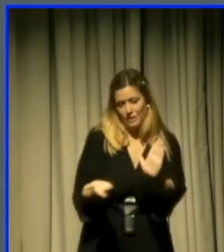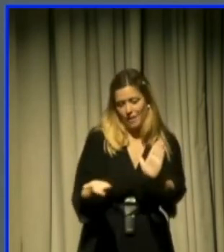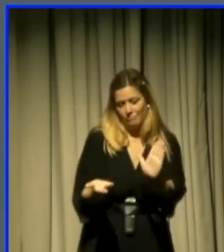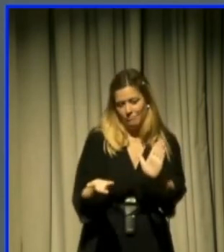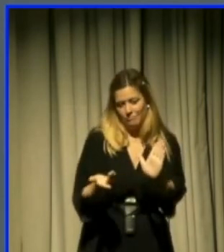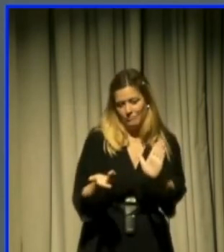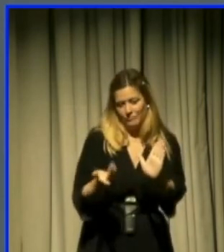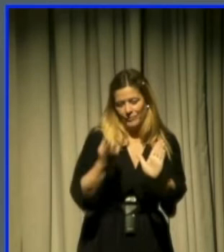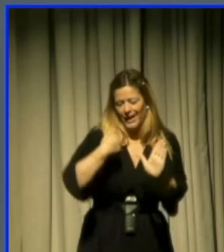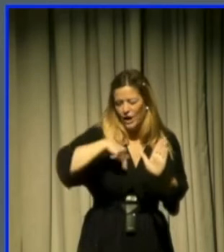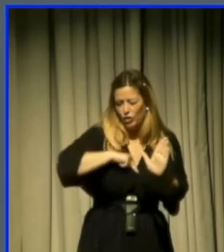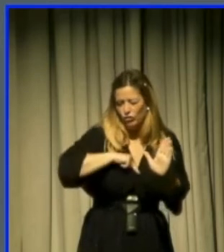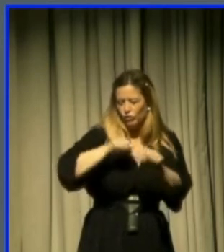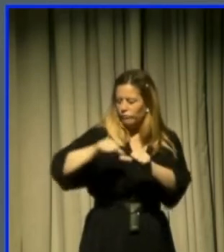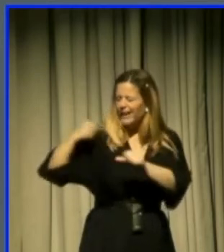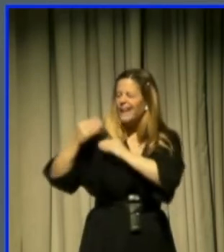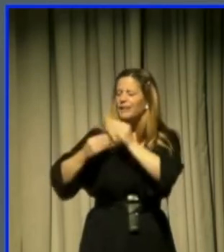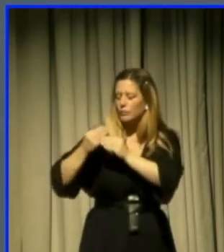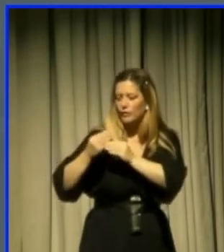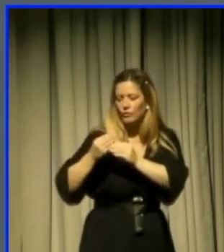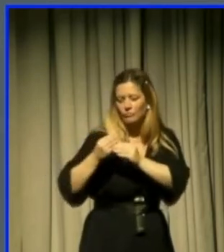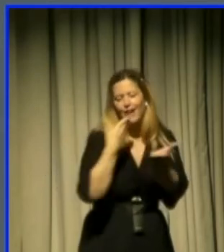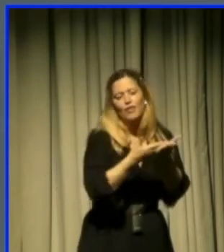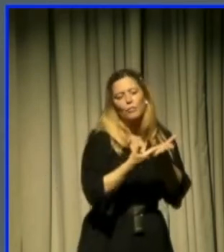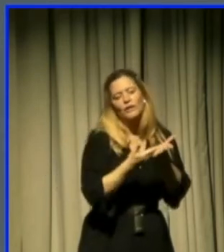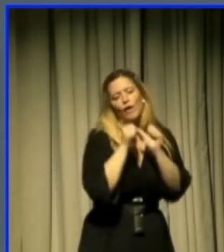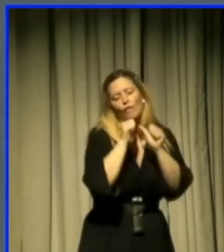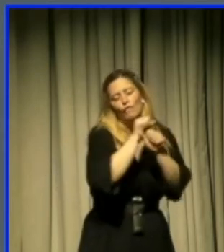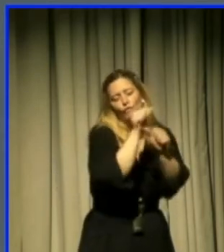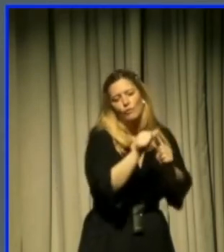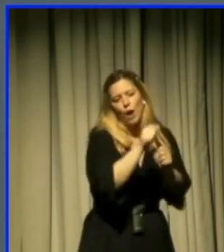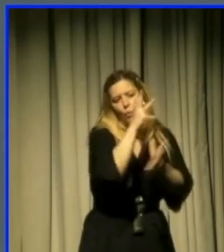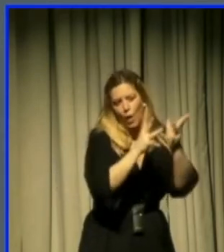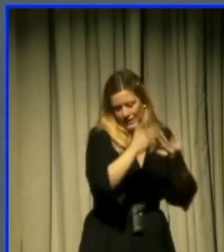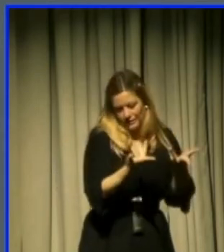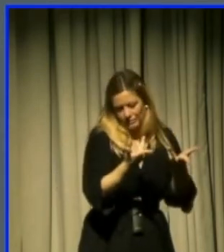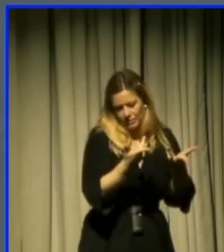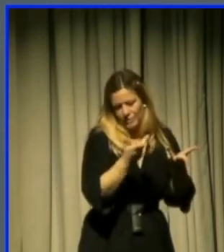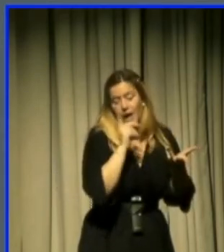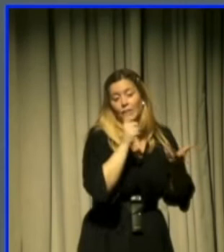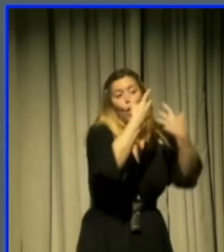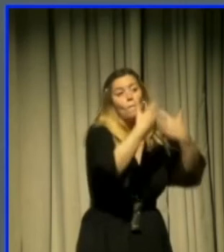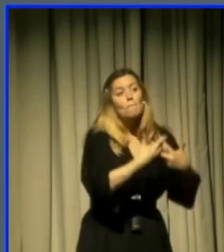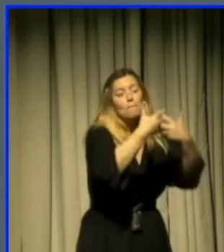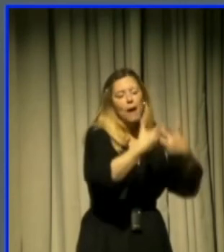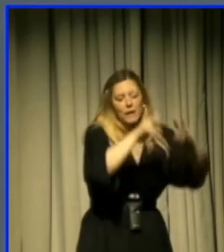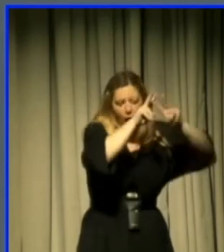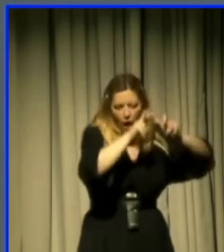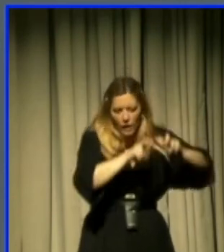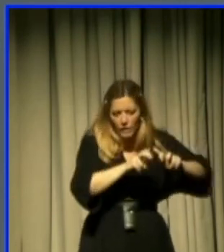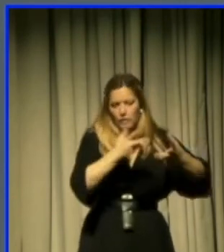just, recognized at scale by machines. This is a bit more interesting because it's not really the typical Instagram